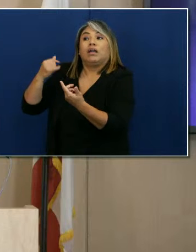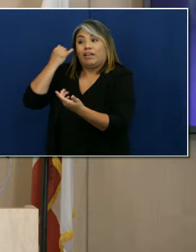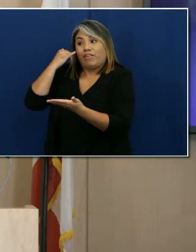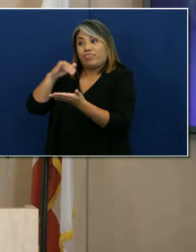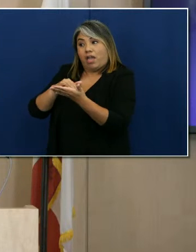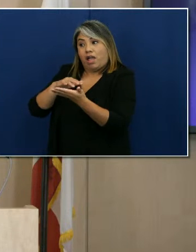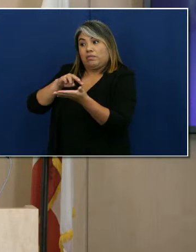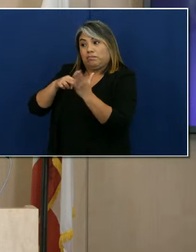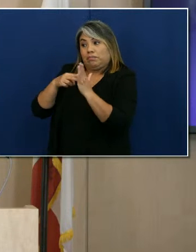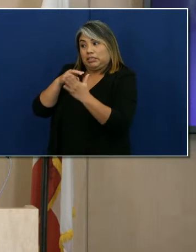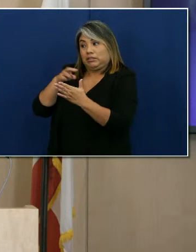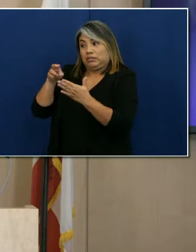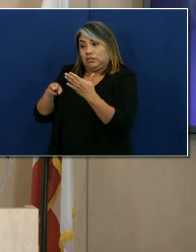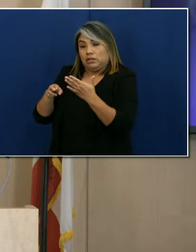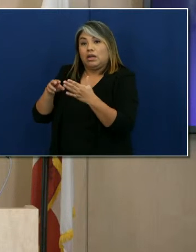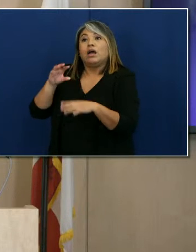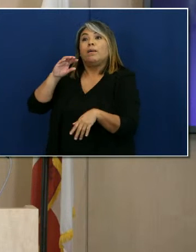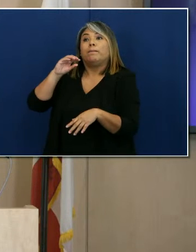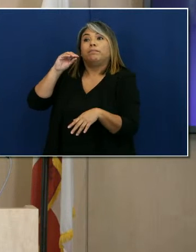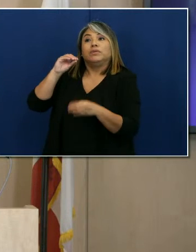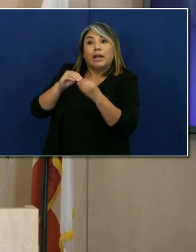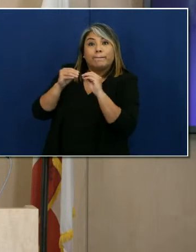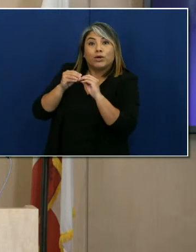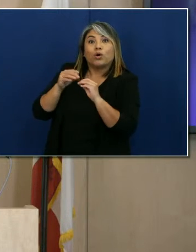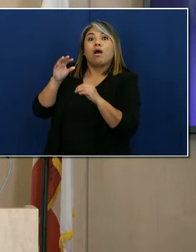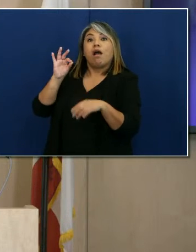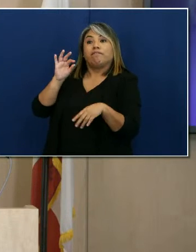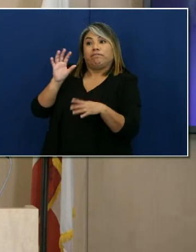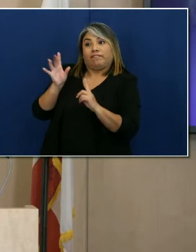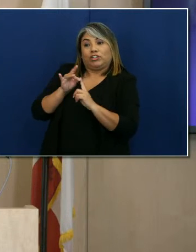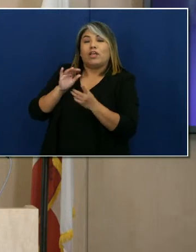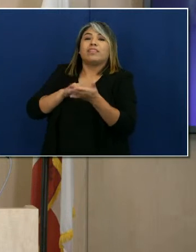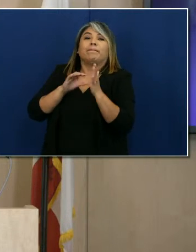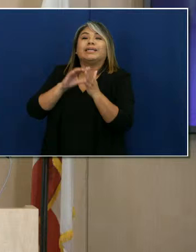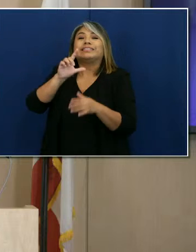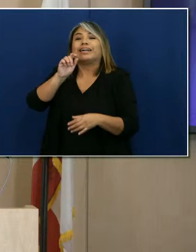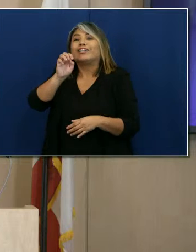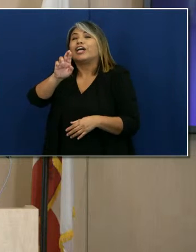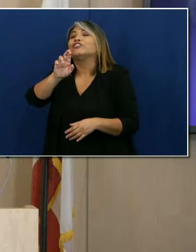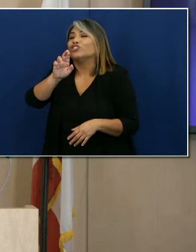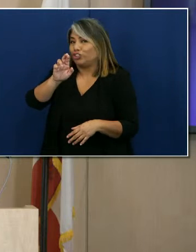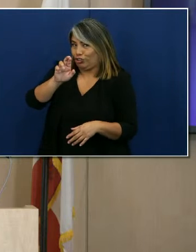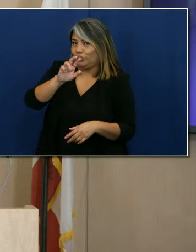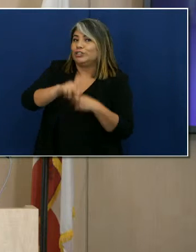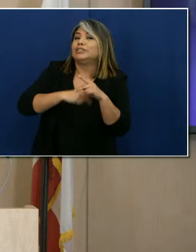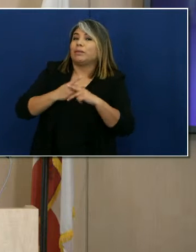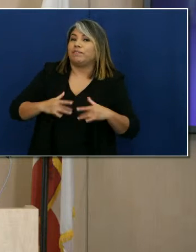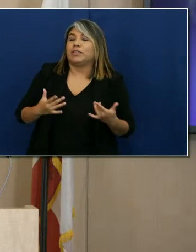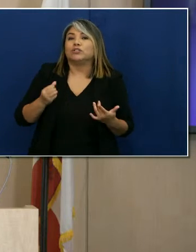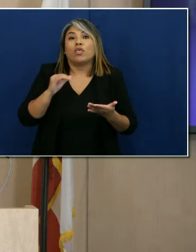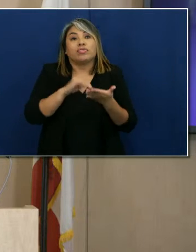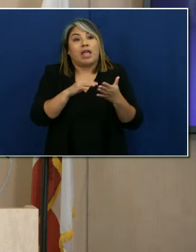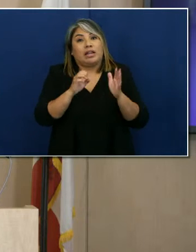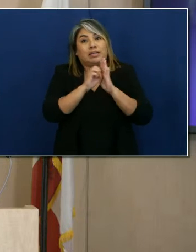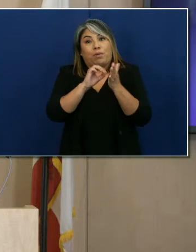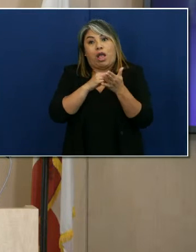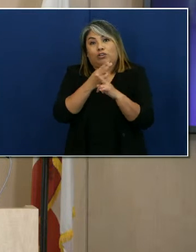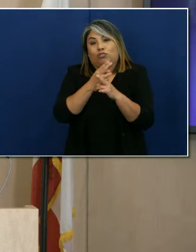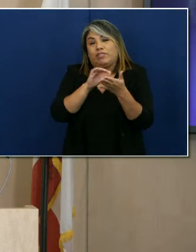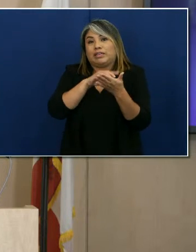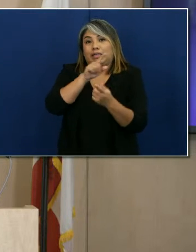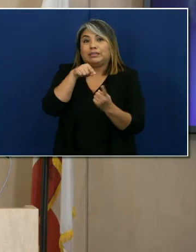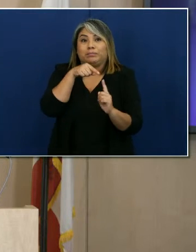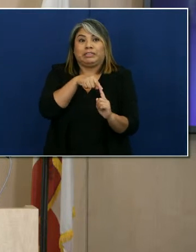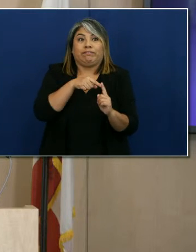result in a number of infections, you can say that is a clustering type event. And that actual example I use is a specific event that's